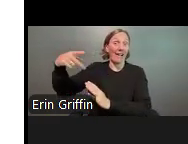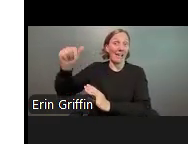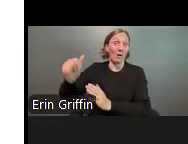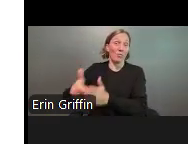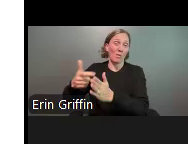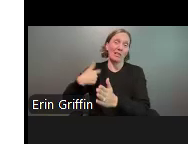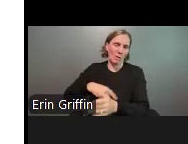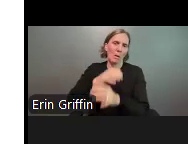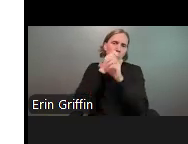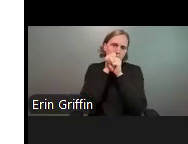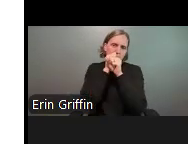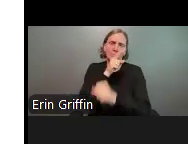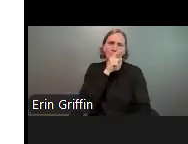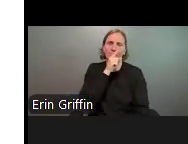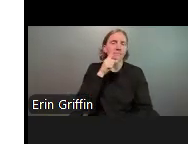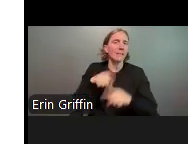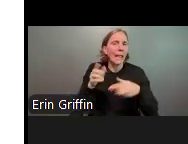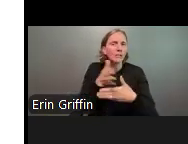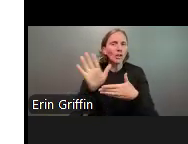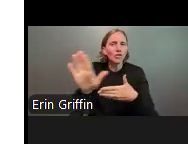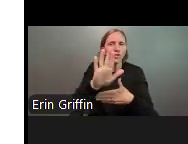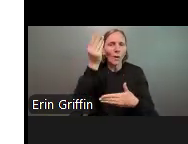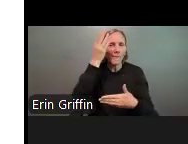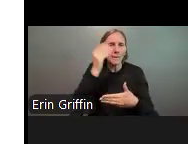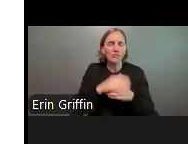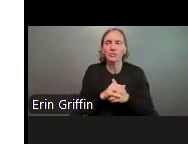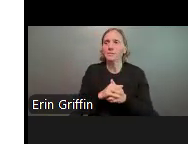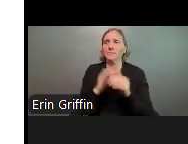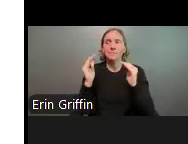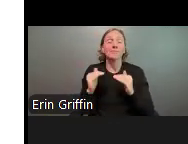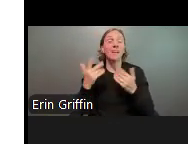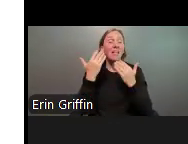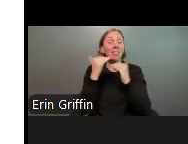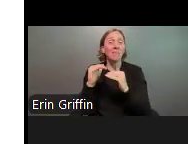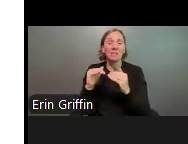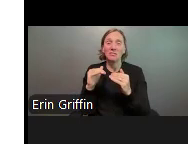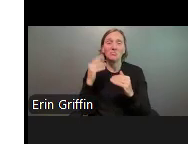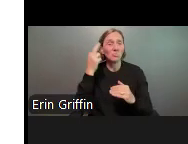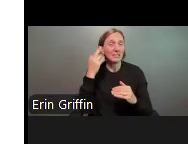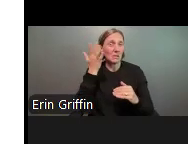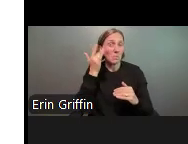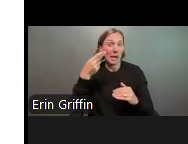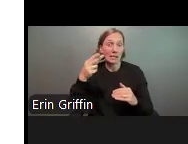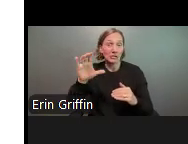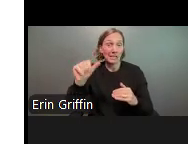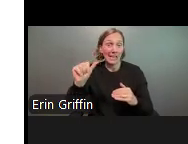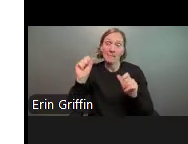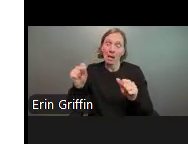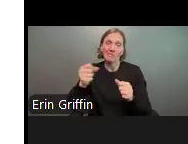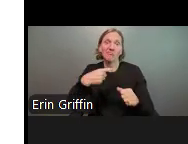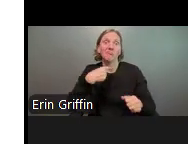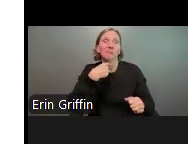privacy of its clients' information. There are a limited number of reasons where healthcare authority may use and disclose